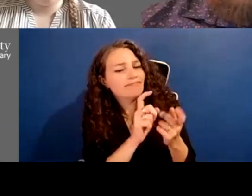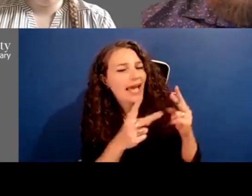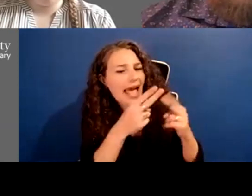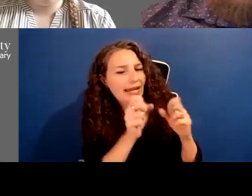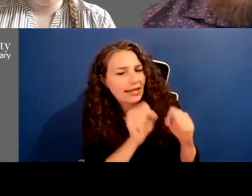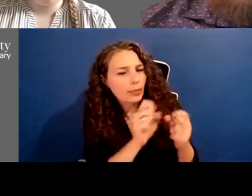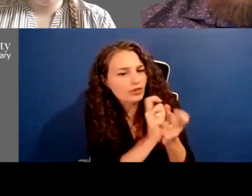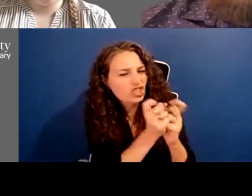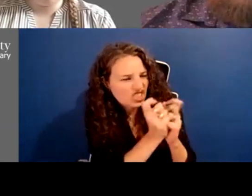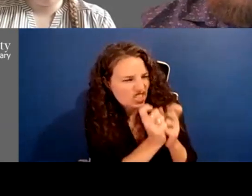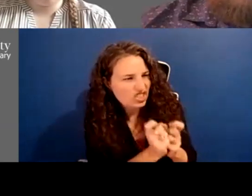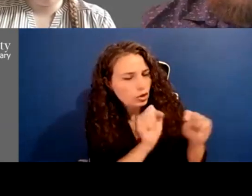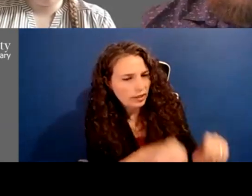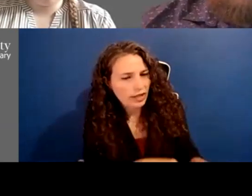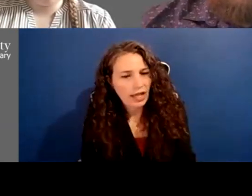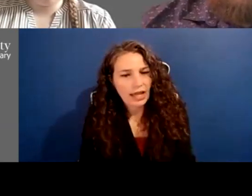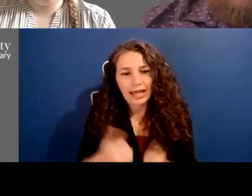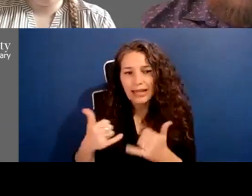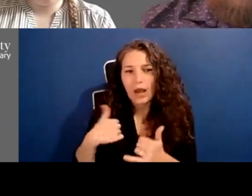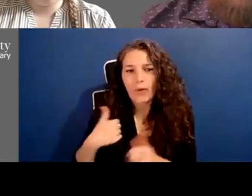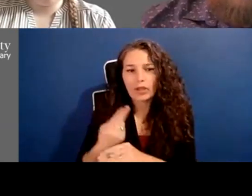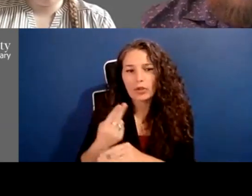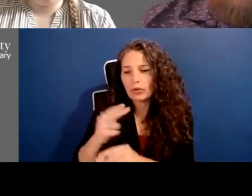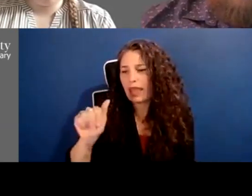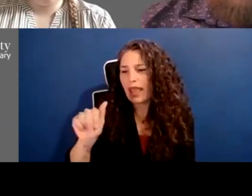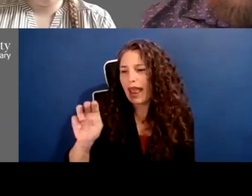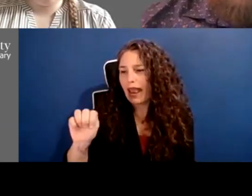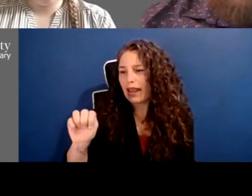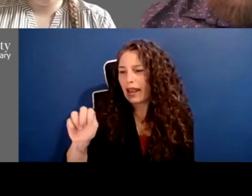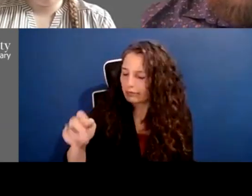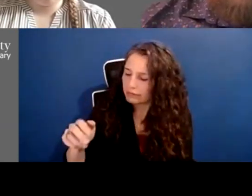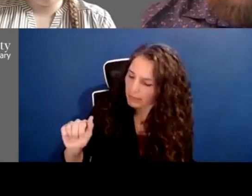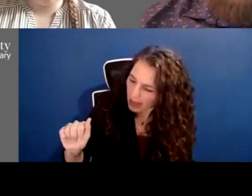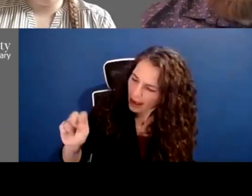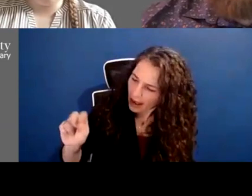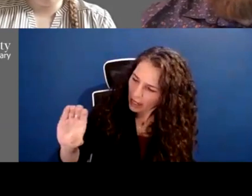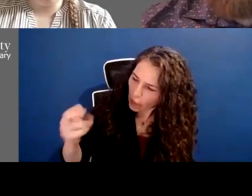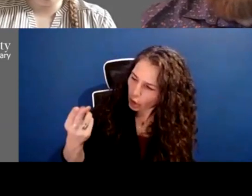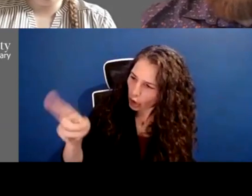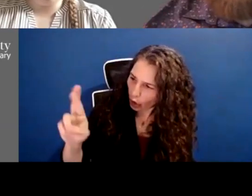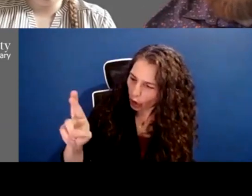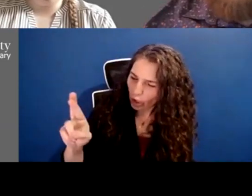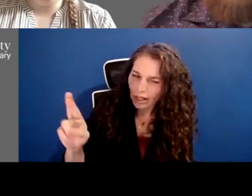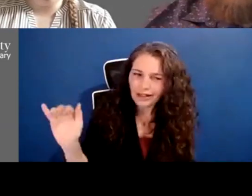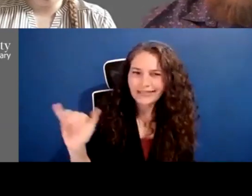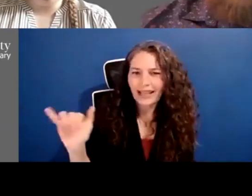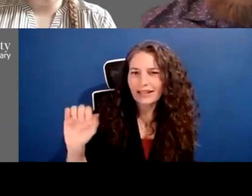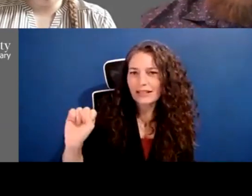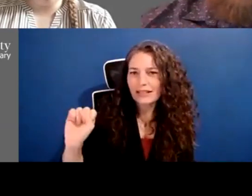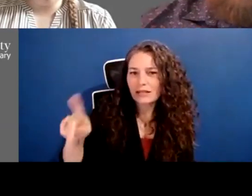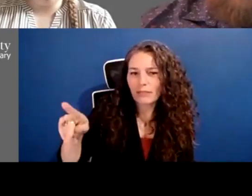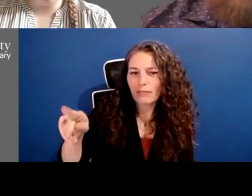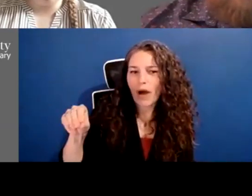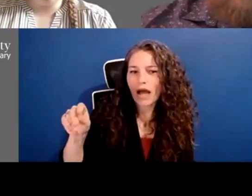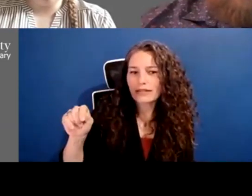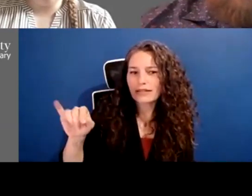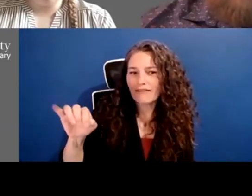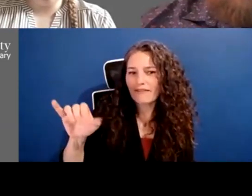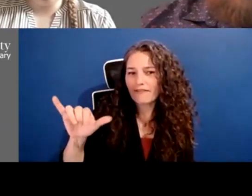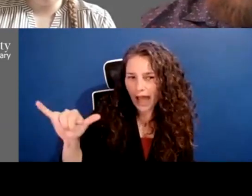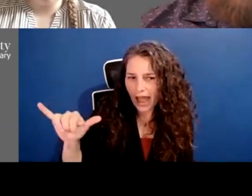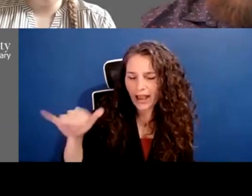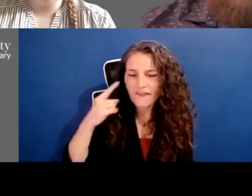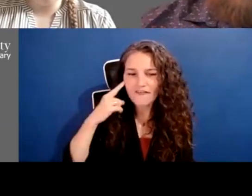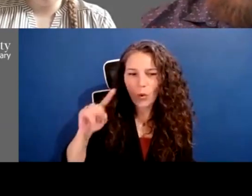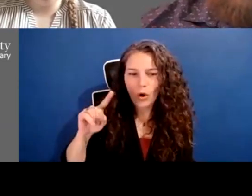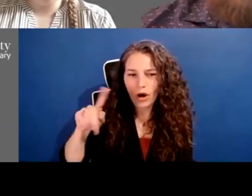Anchor, which is now Spotify for podcasters, because it was free and it was easy. So I don't know. I think you can keep it